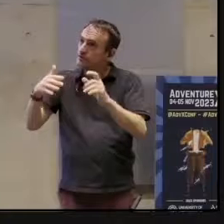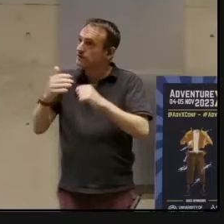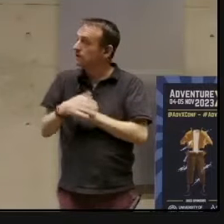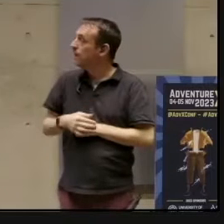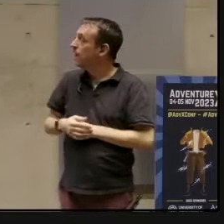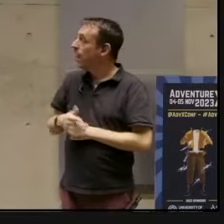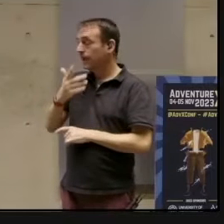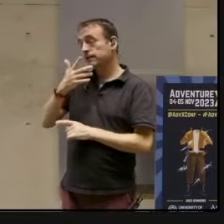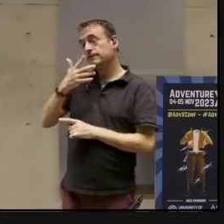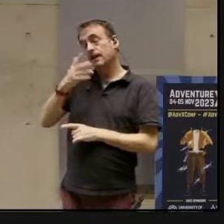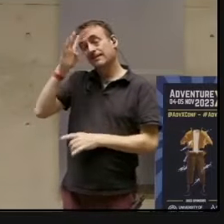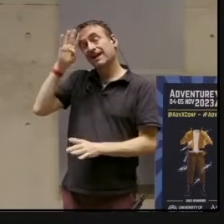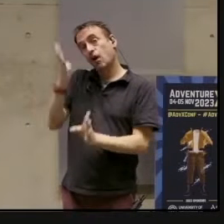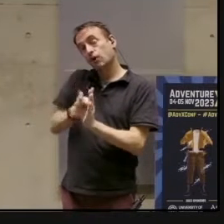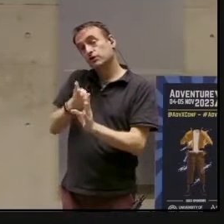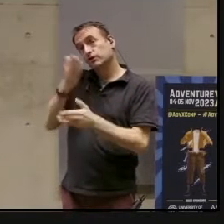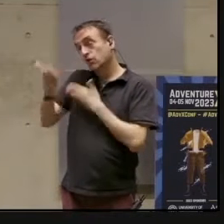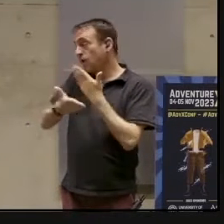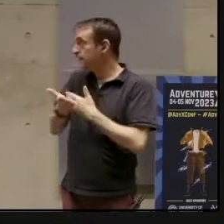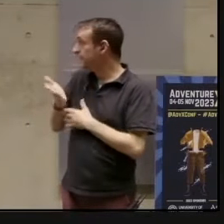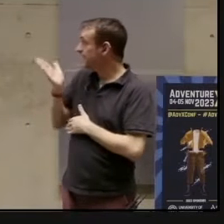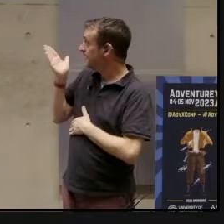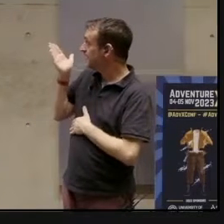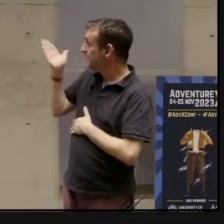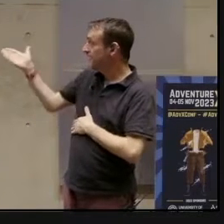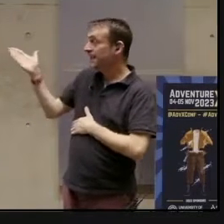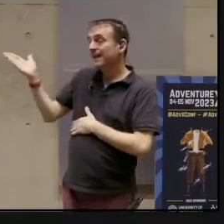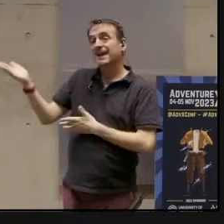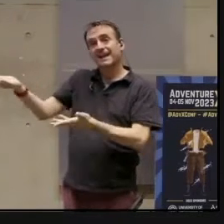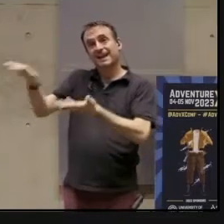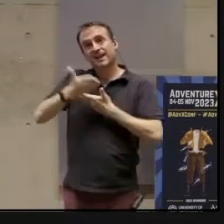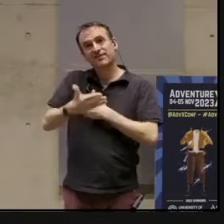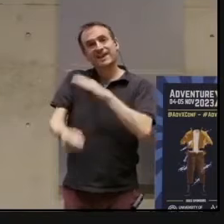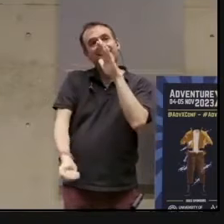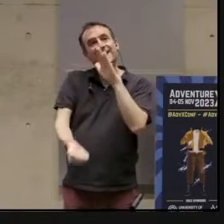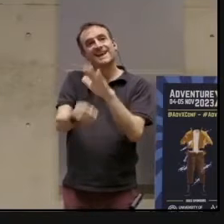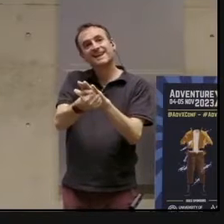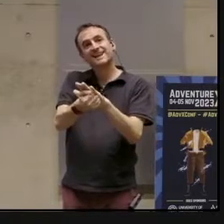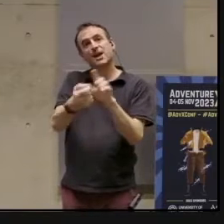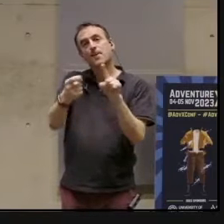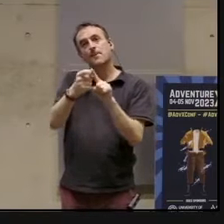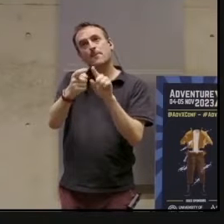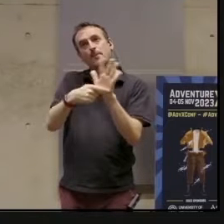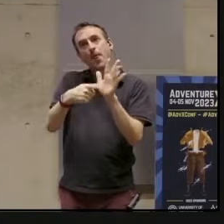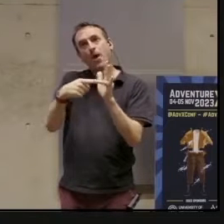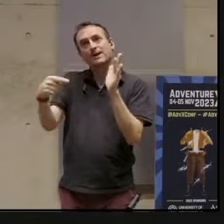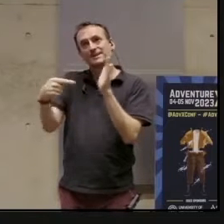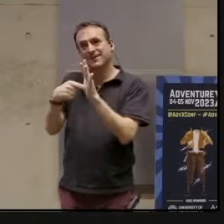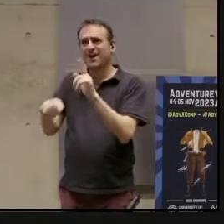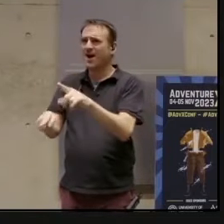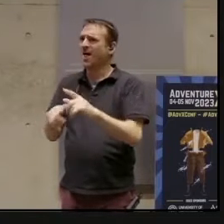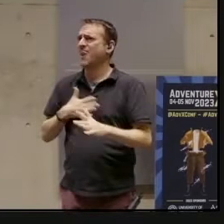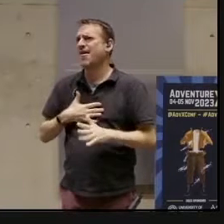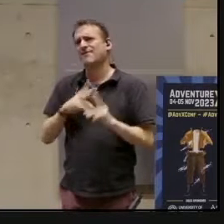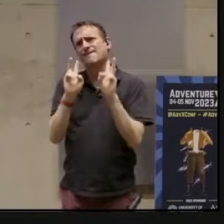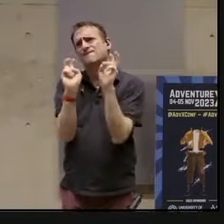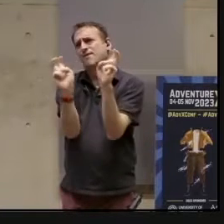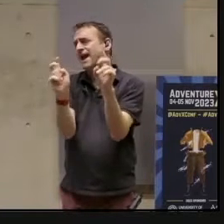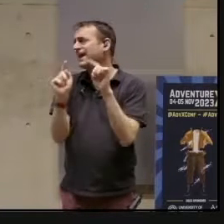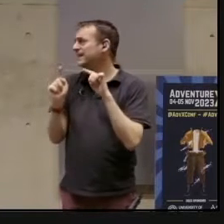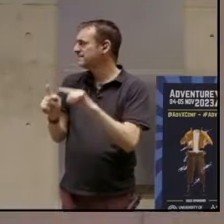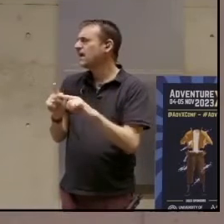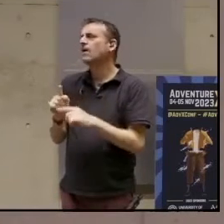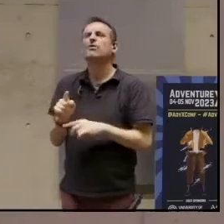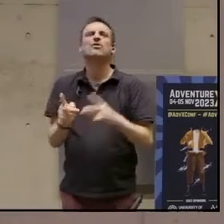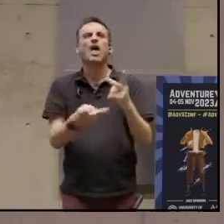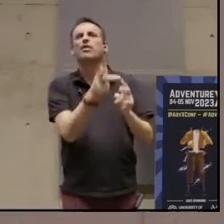storytelling also leads to the idiot plot, which is one of my favorite phrases ever composed in English. Again, this is lifted from somebody